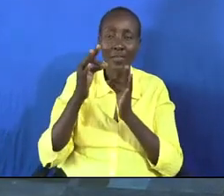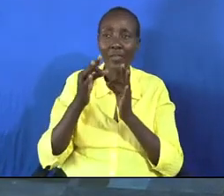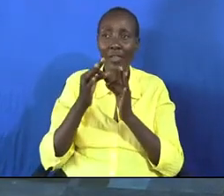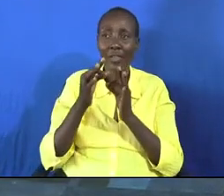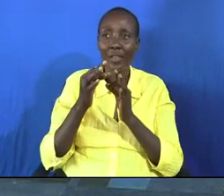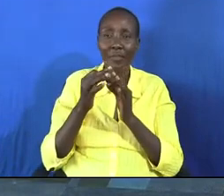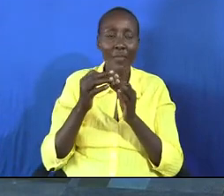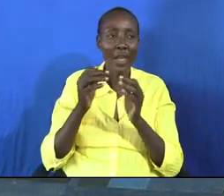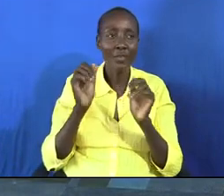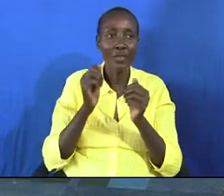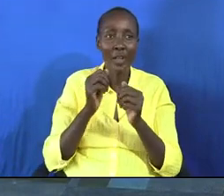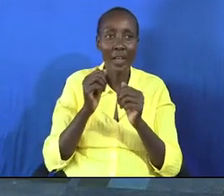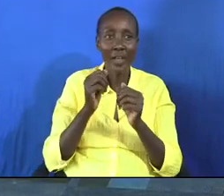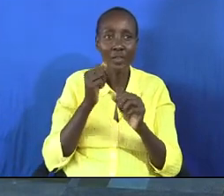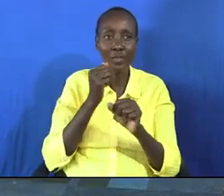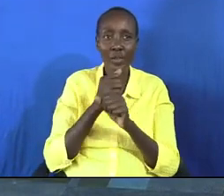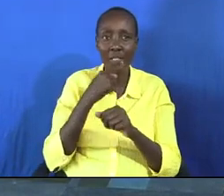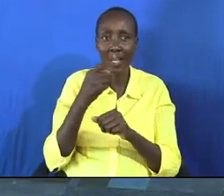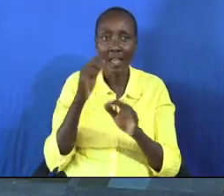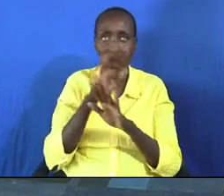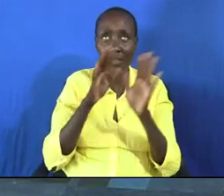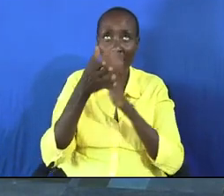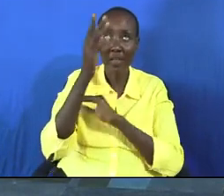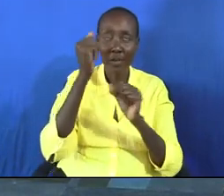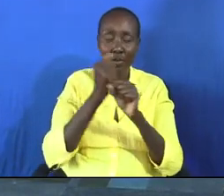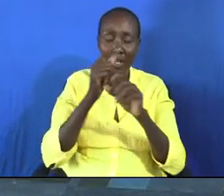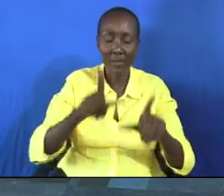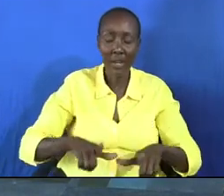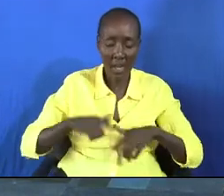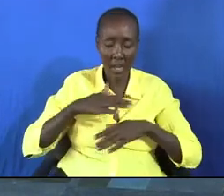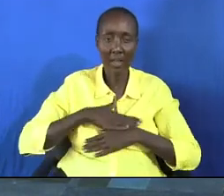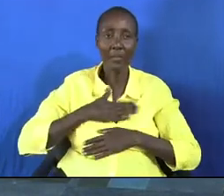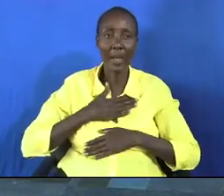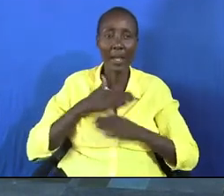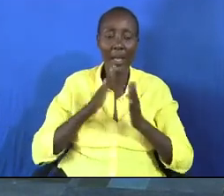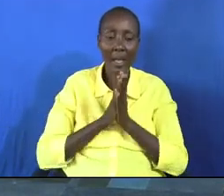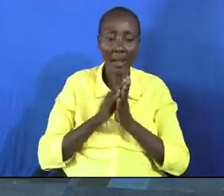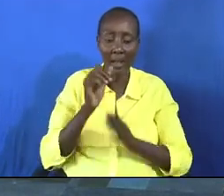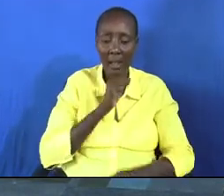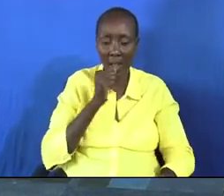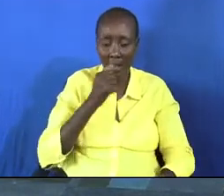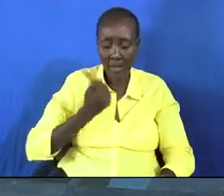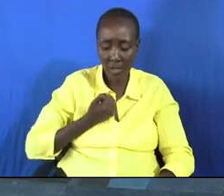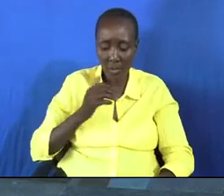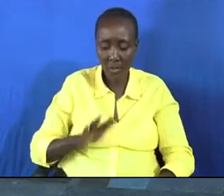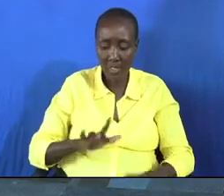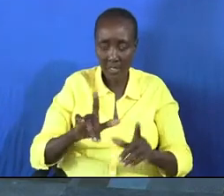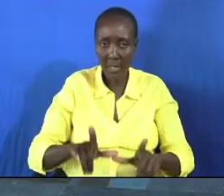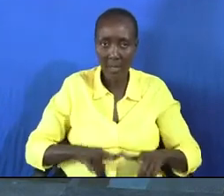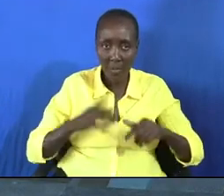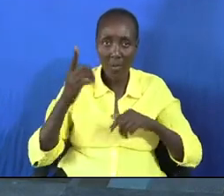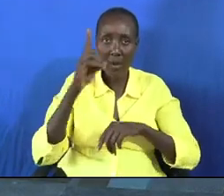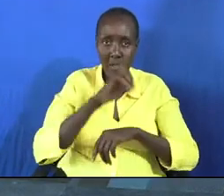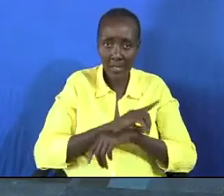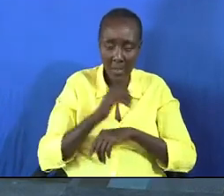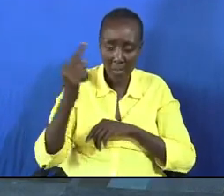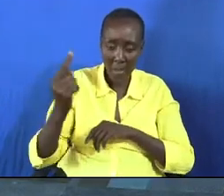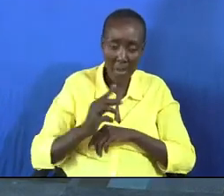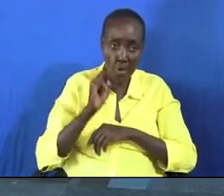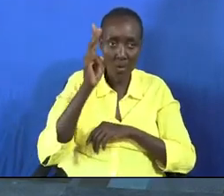what God has done in my life and in my granddaughter's life. One day I will bring her